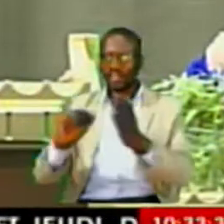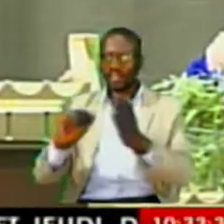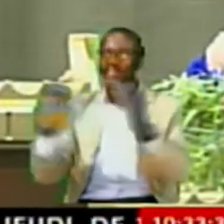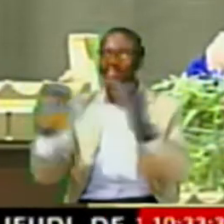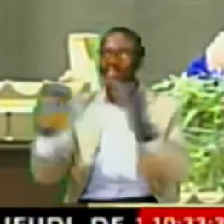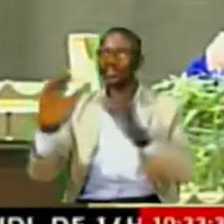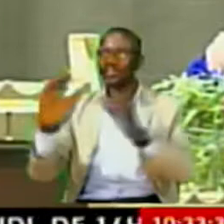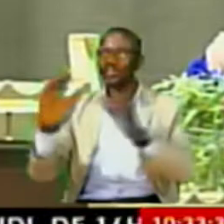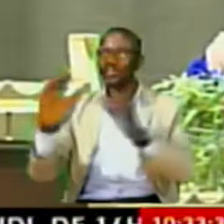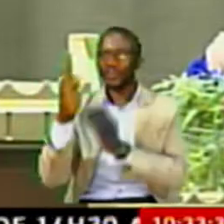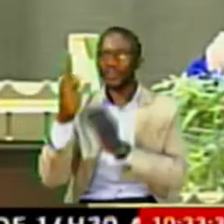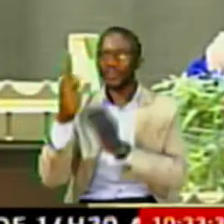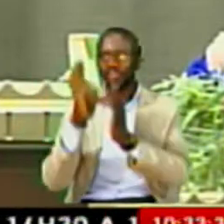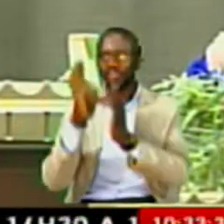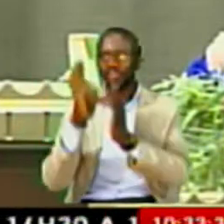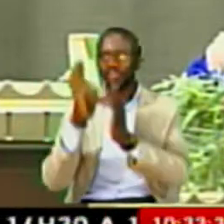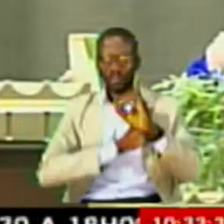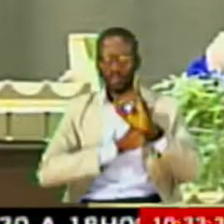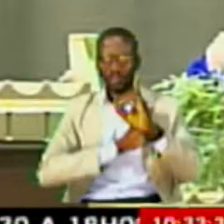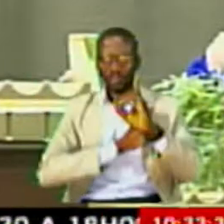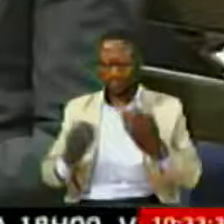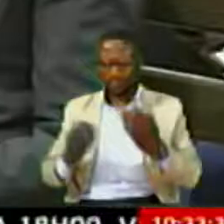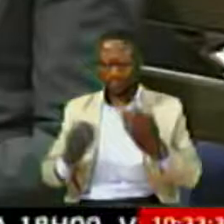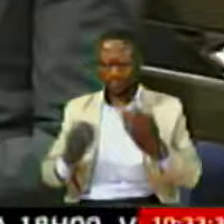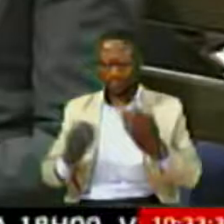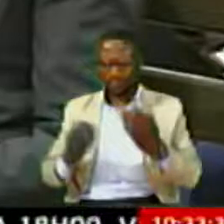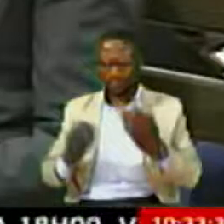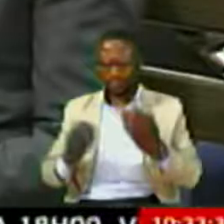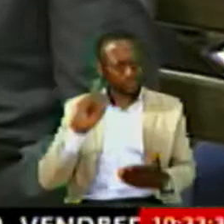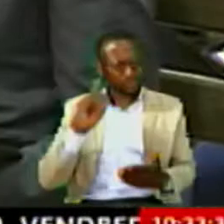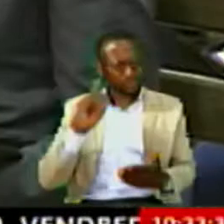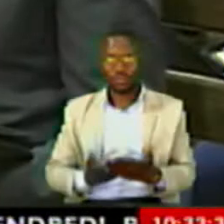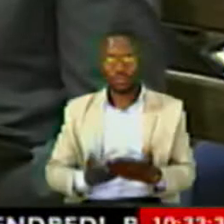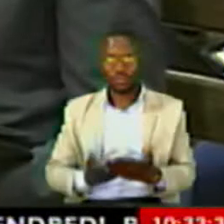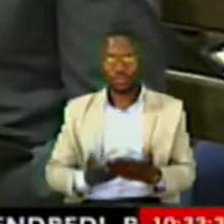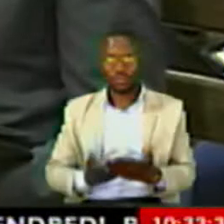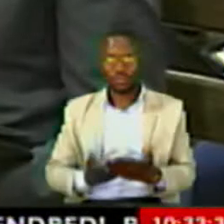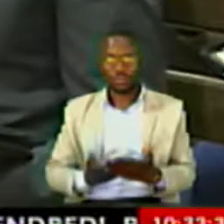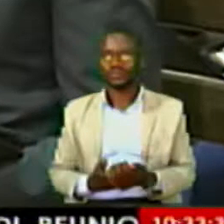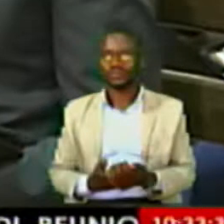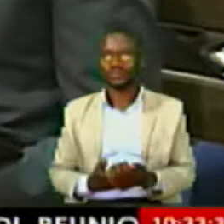God. Jésus. Jesus. Maintenant écoutez. Now listen.